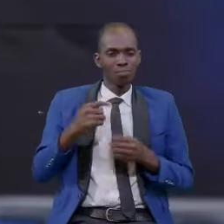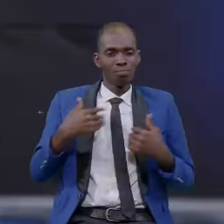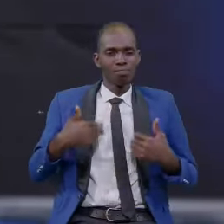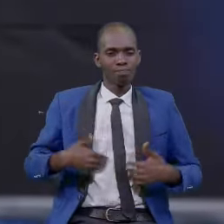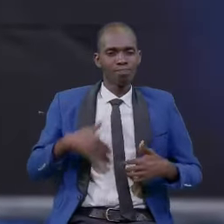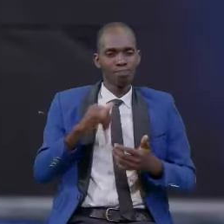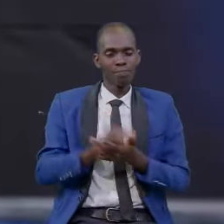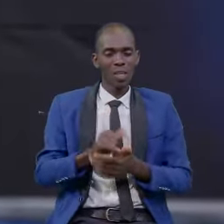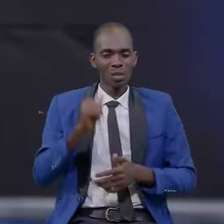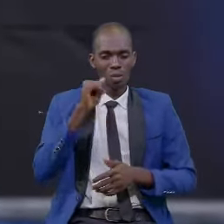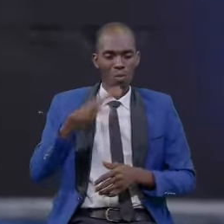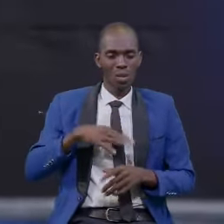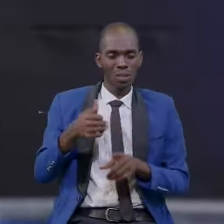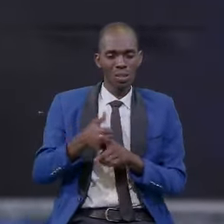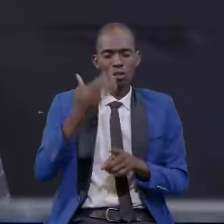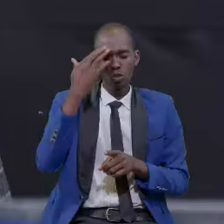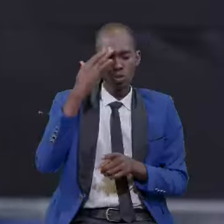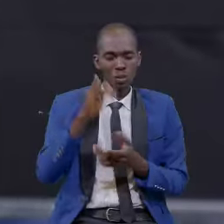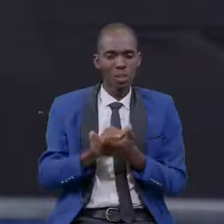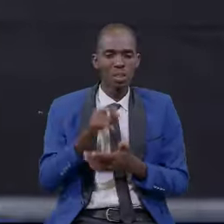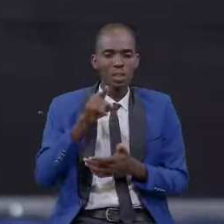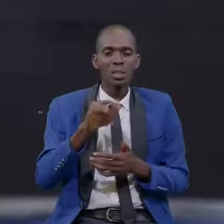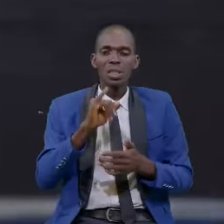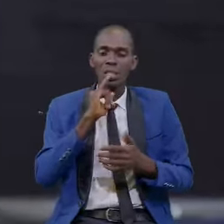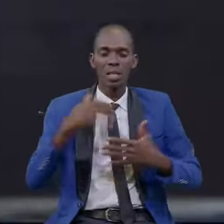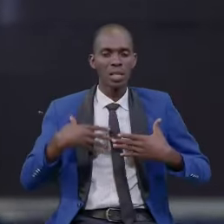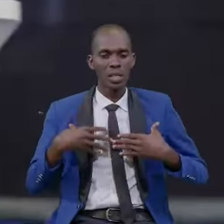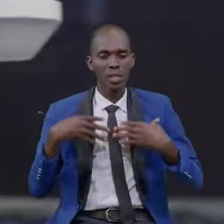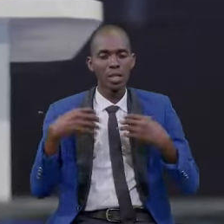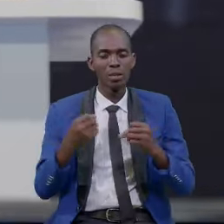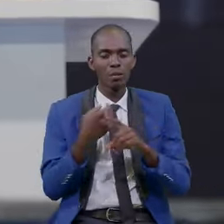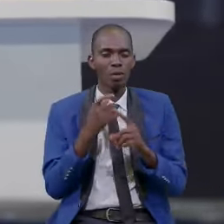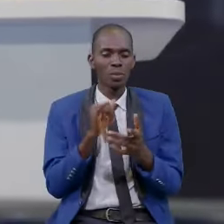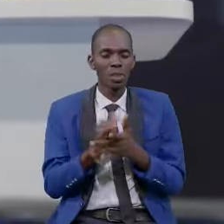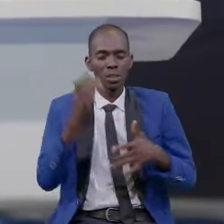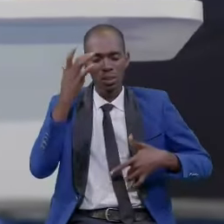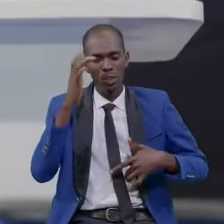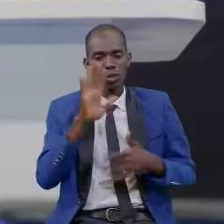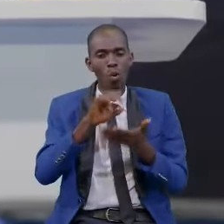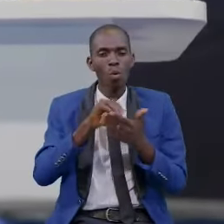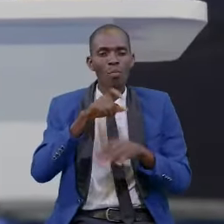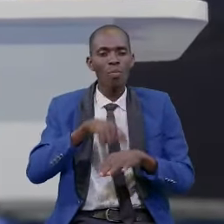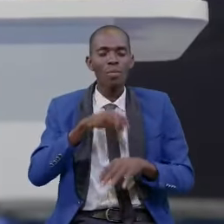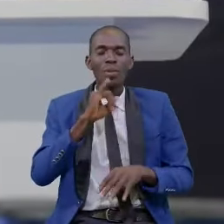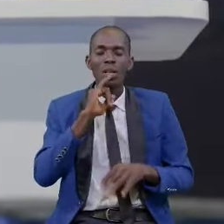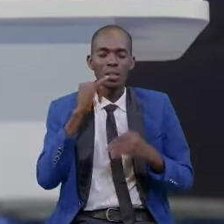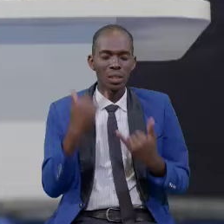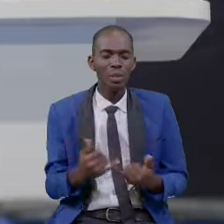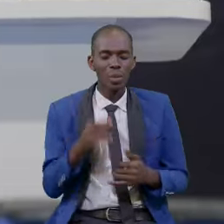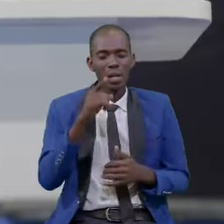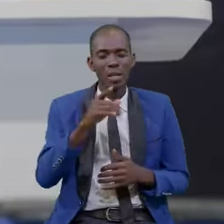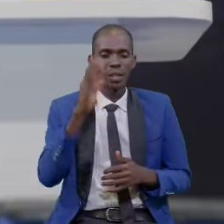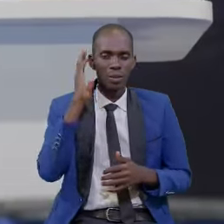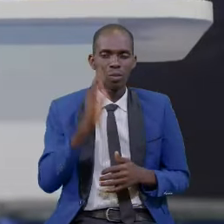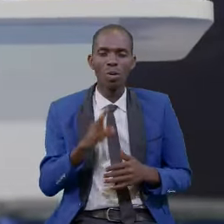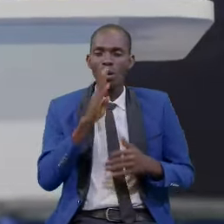healed of that plague. Your own time has come. You'll be healed. It